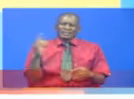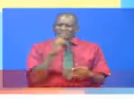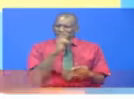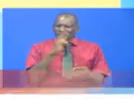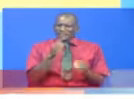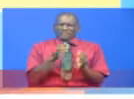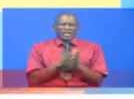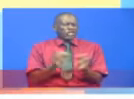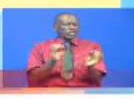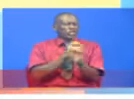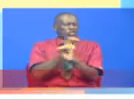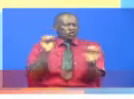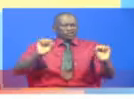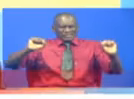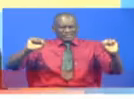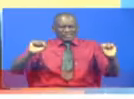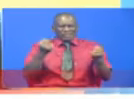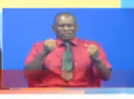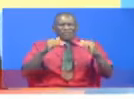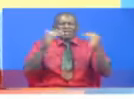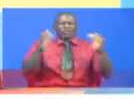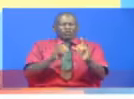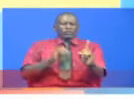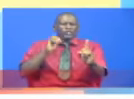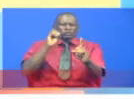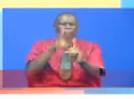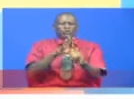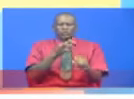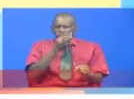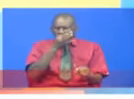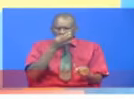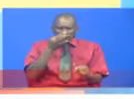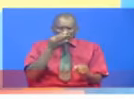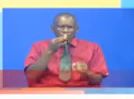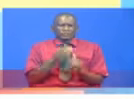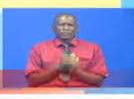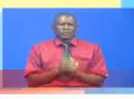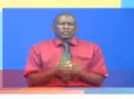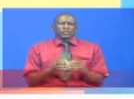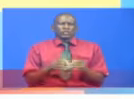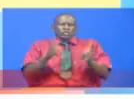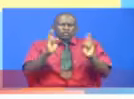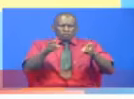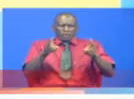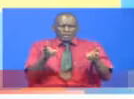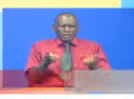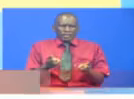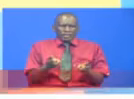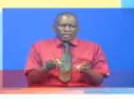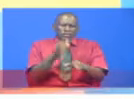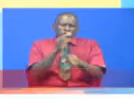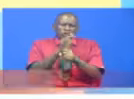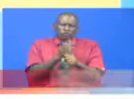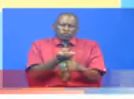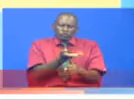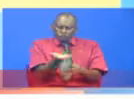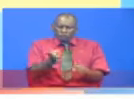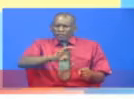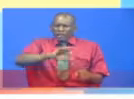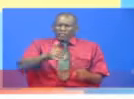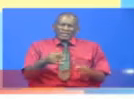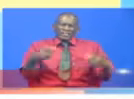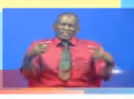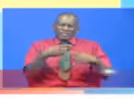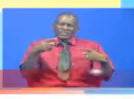no safe level of exposure to tobacco. Often, users of these other forms of